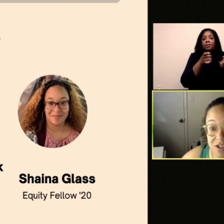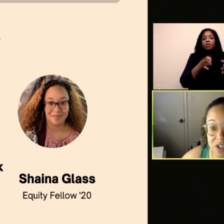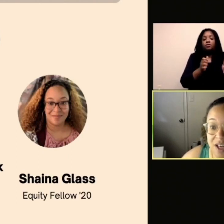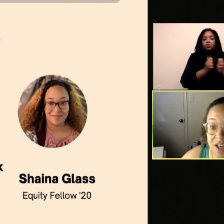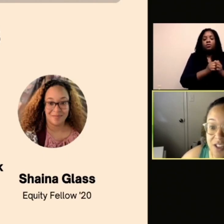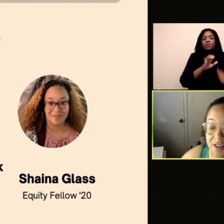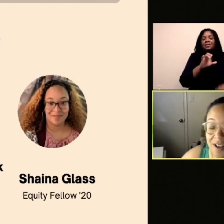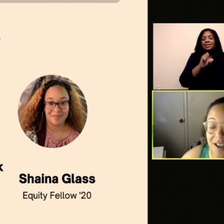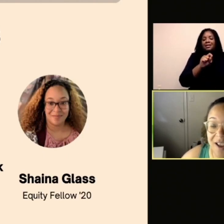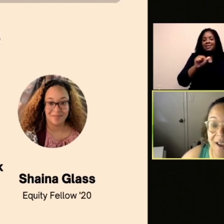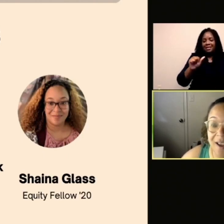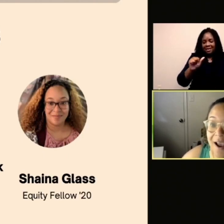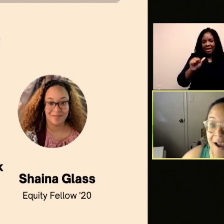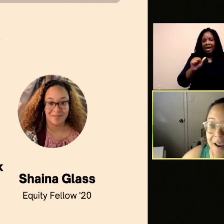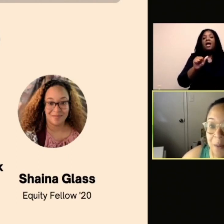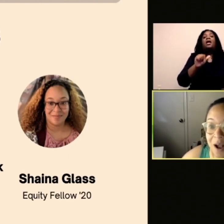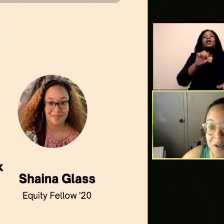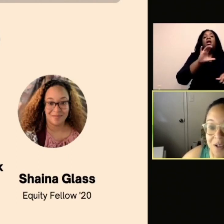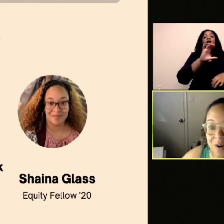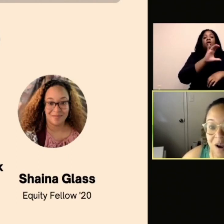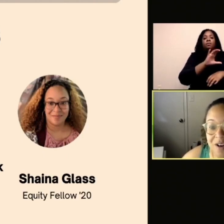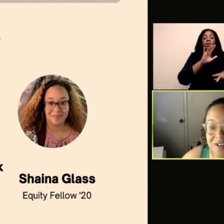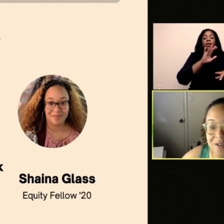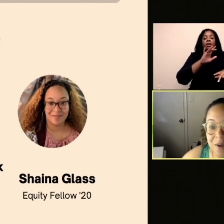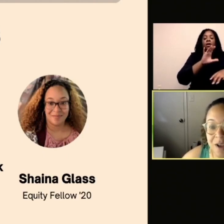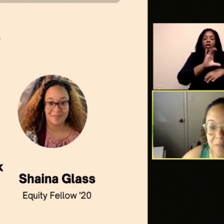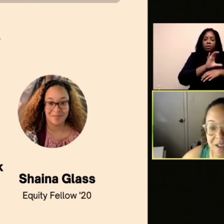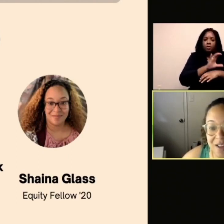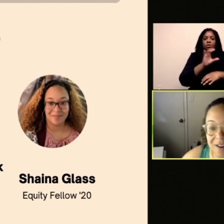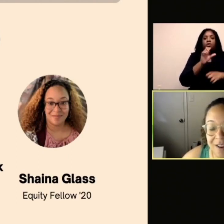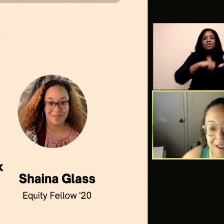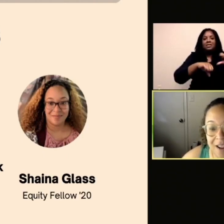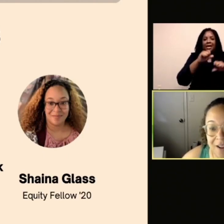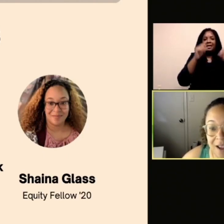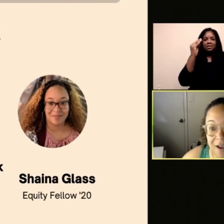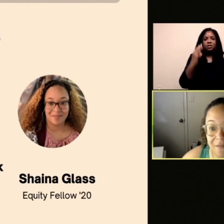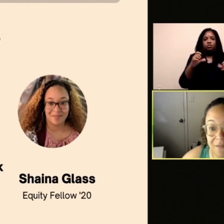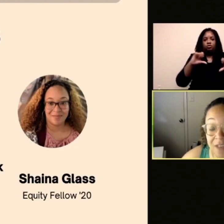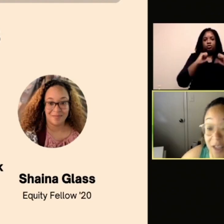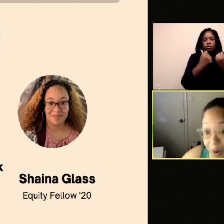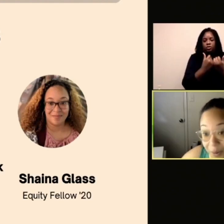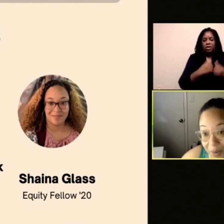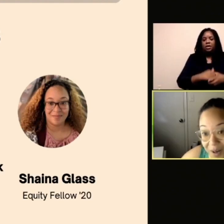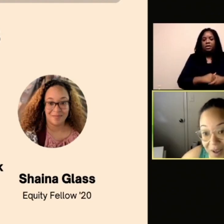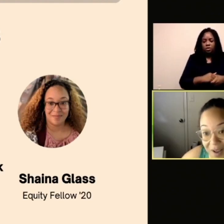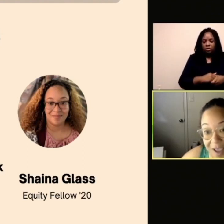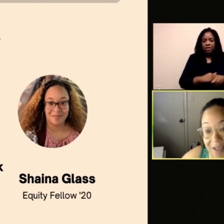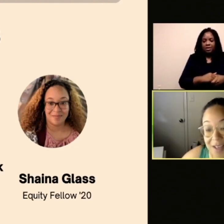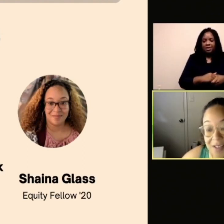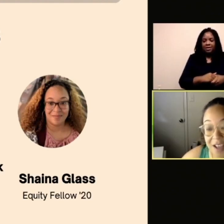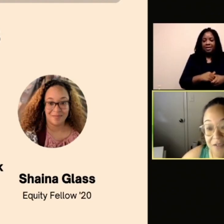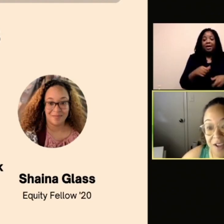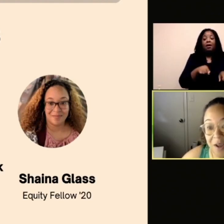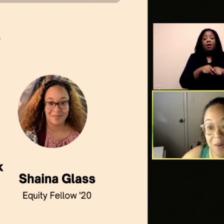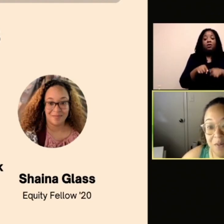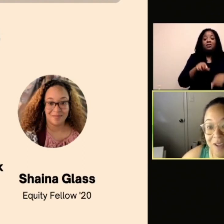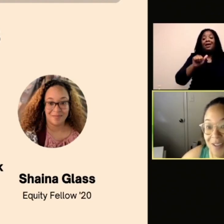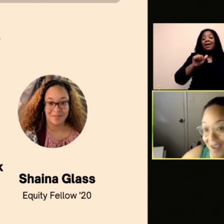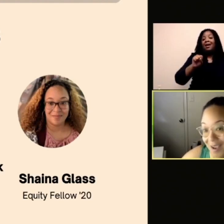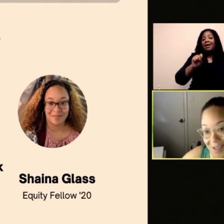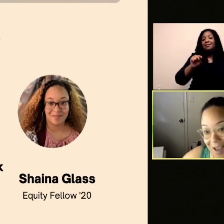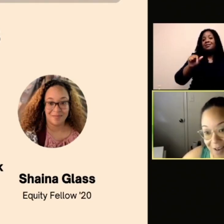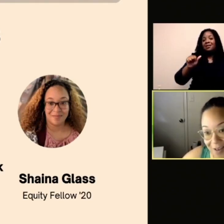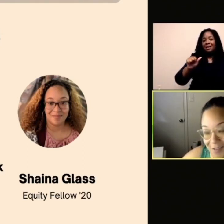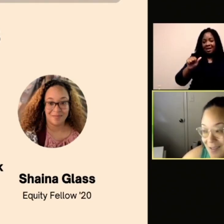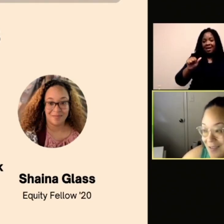Teachers Association. And I am also honored to have been a fellow, a CSTA fellow with